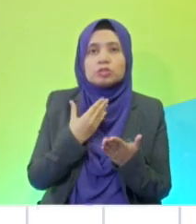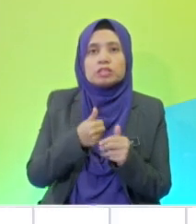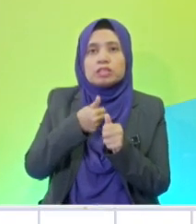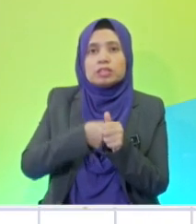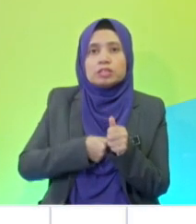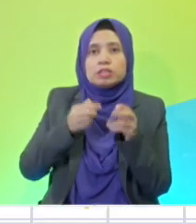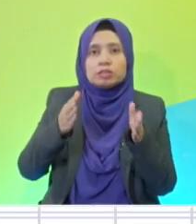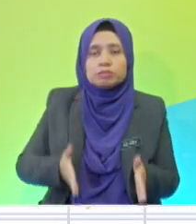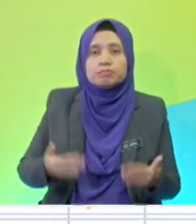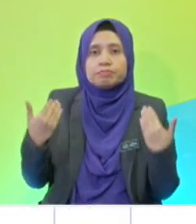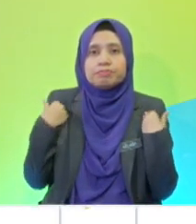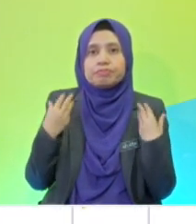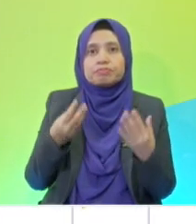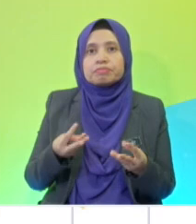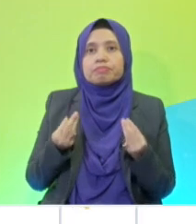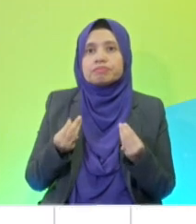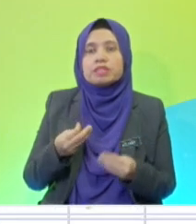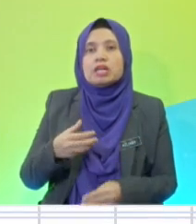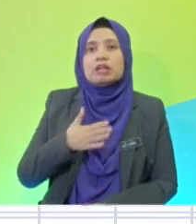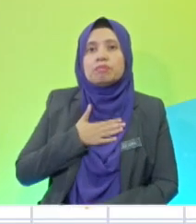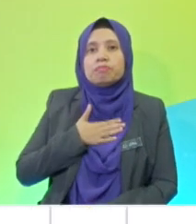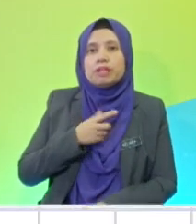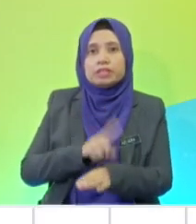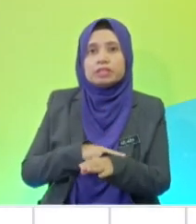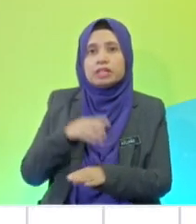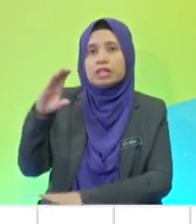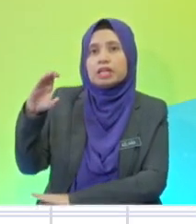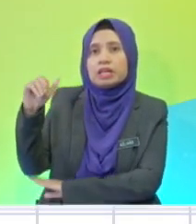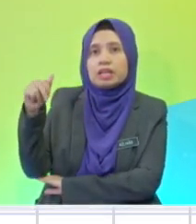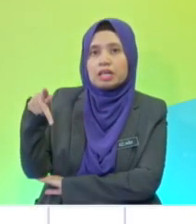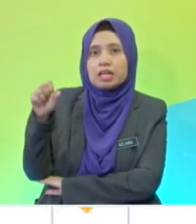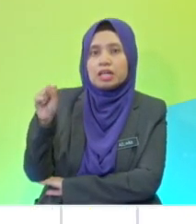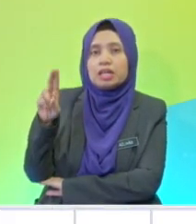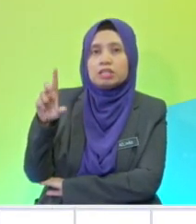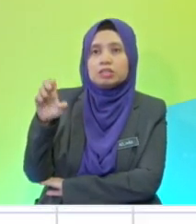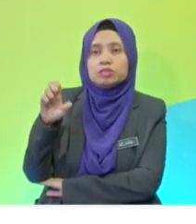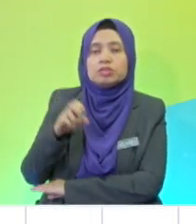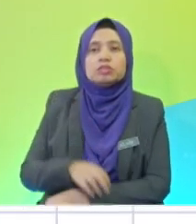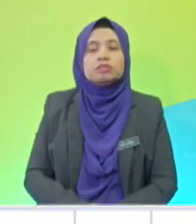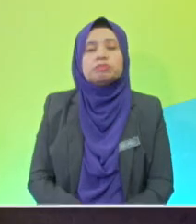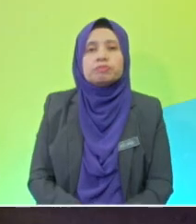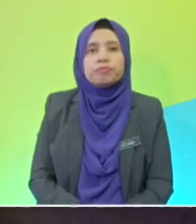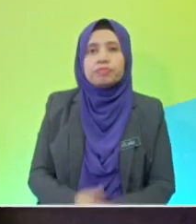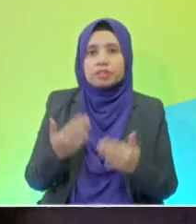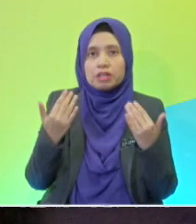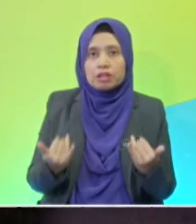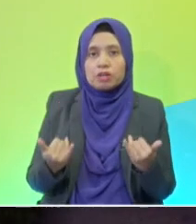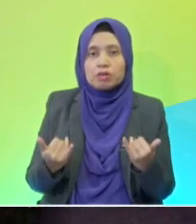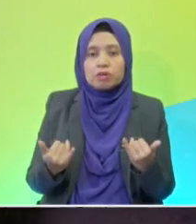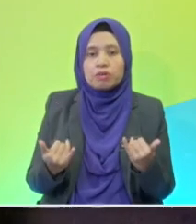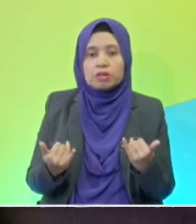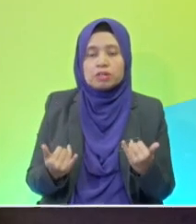time capsule. Okay, so now we will see. Yes, I can see there. Okay, all right. So now I'm going to